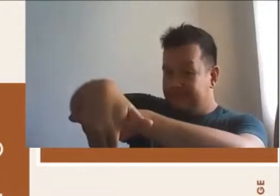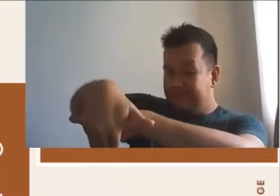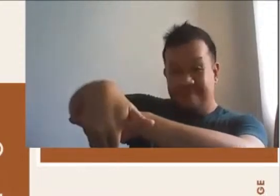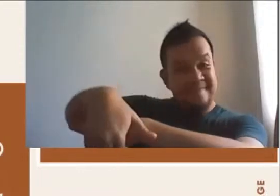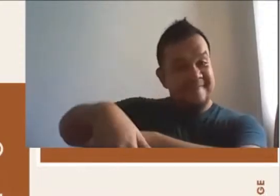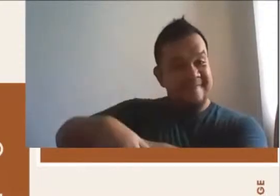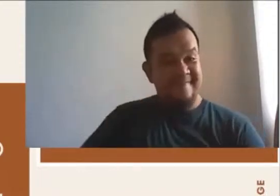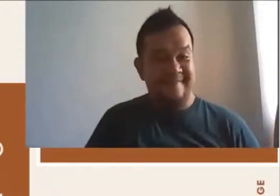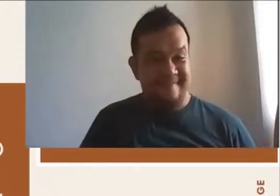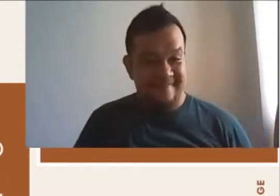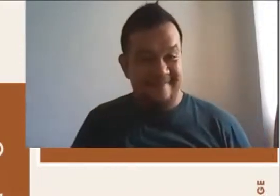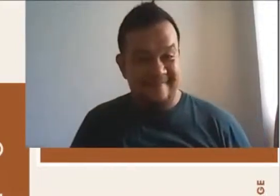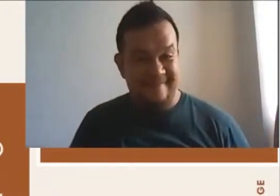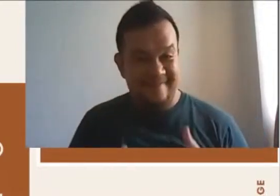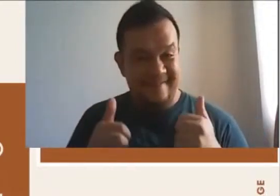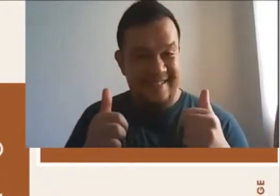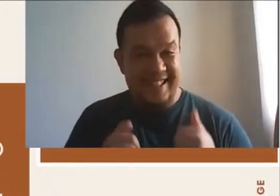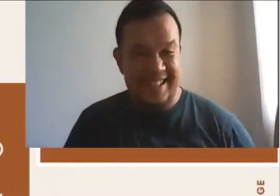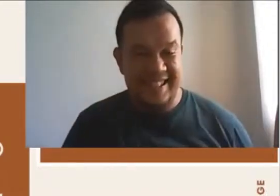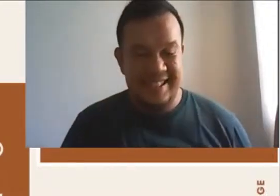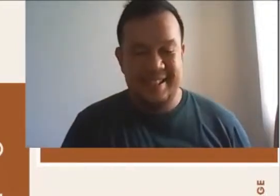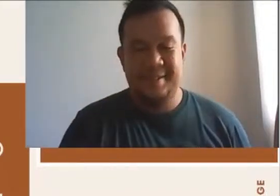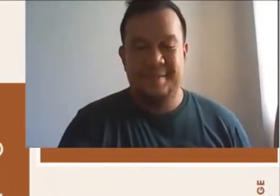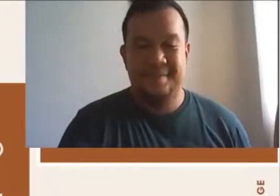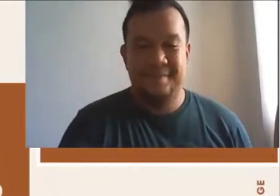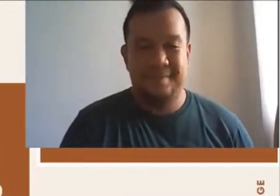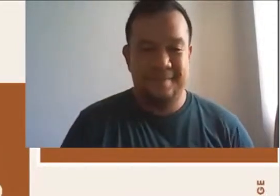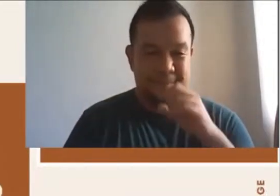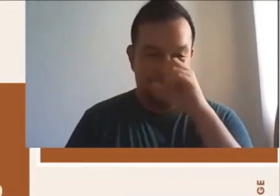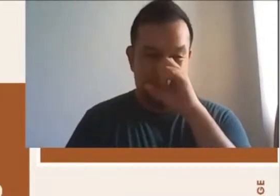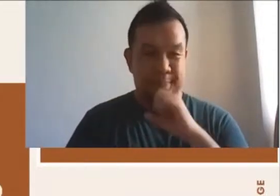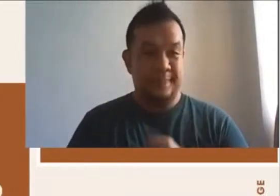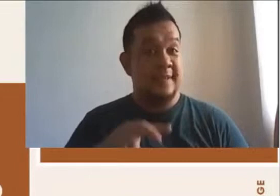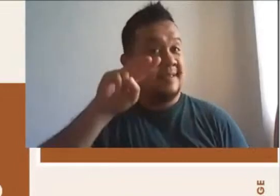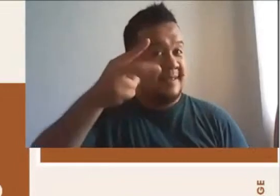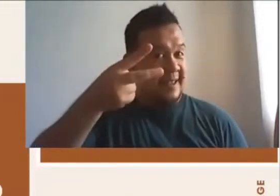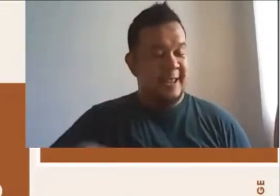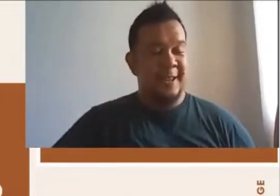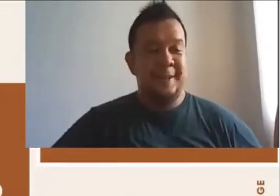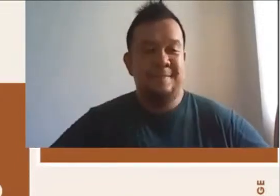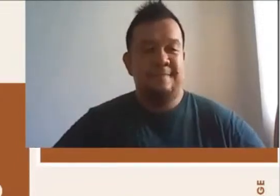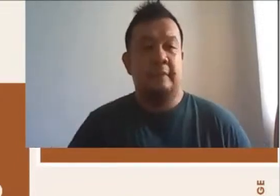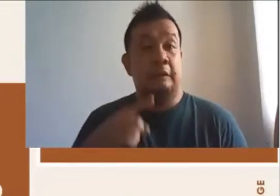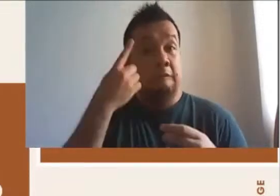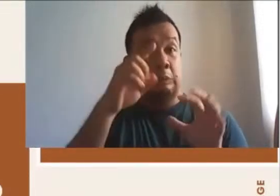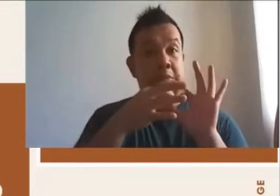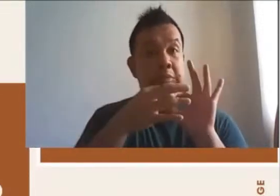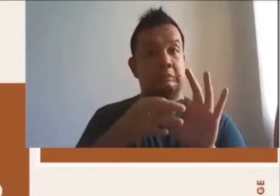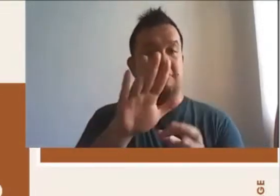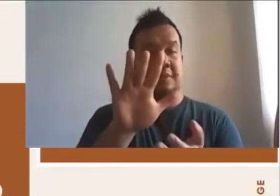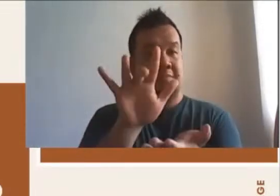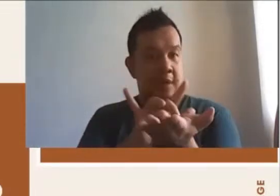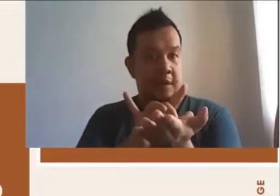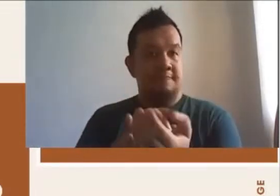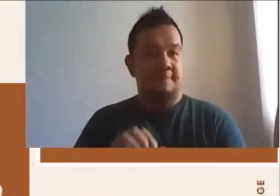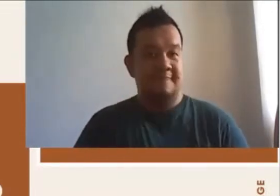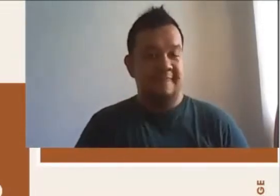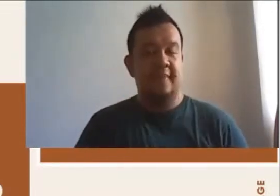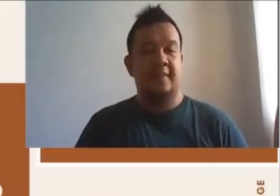So second, in relation to the medical field, here are some signs for you. So first, medicine.